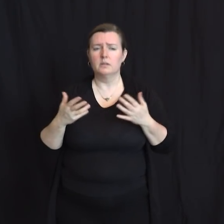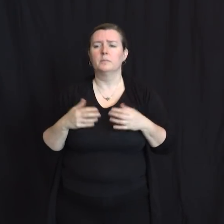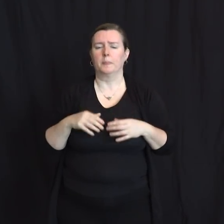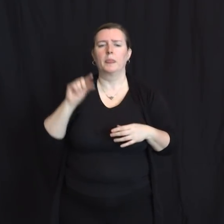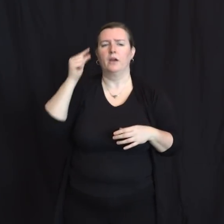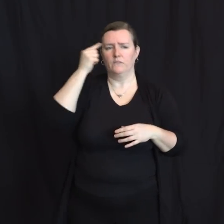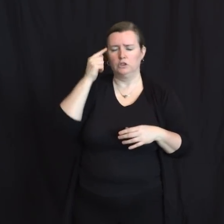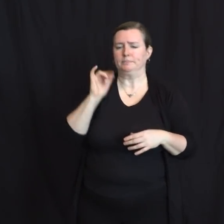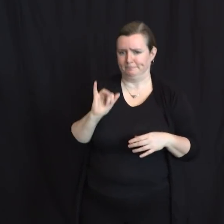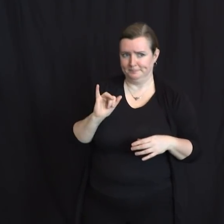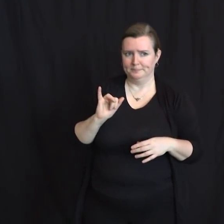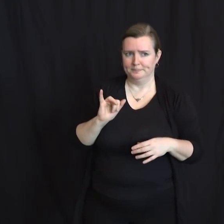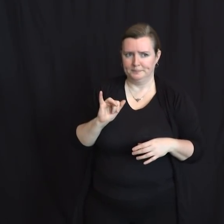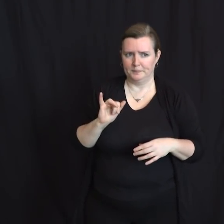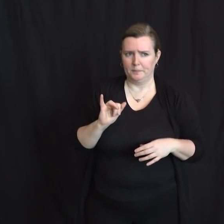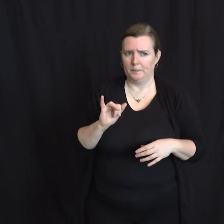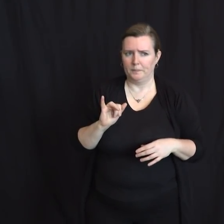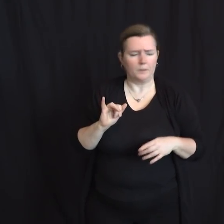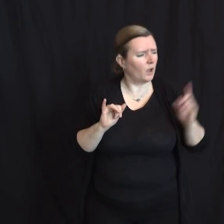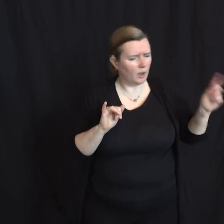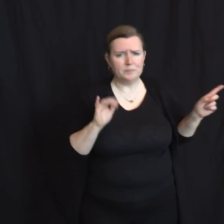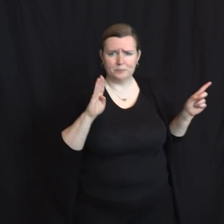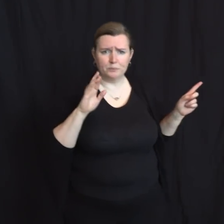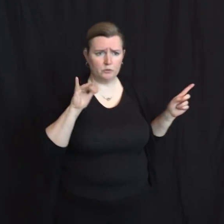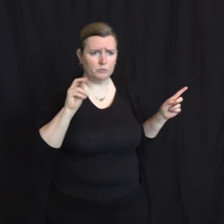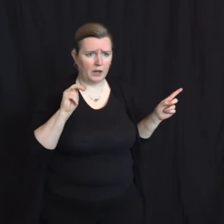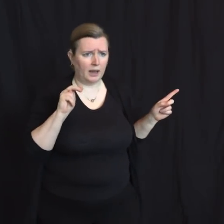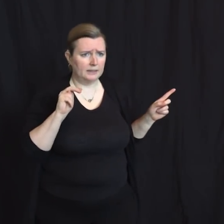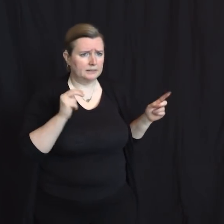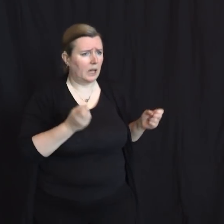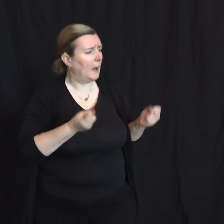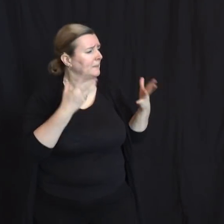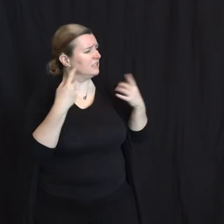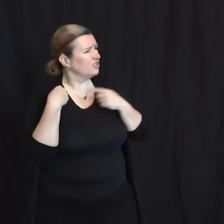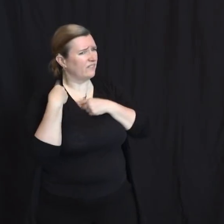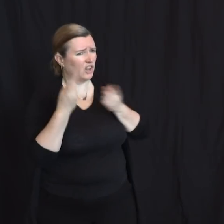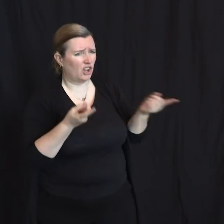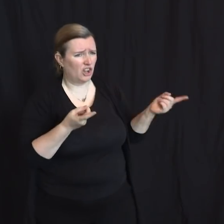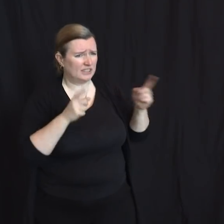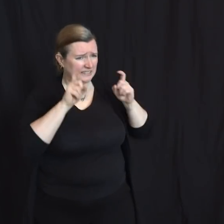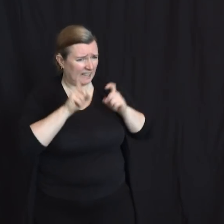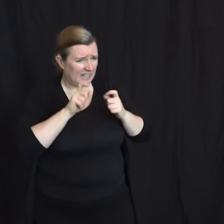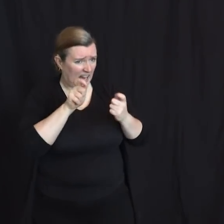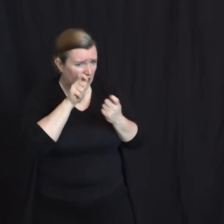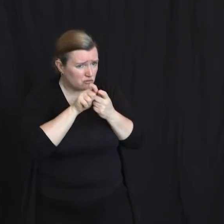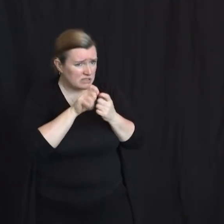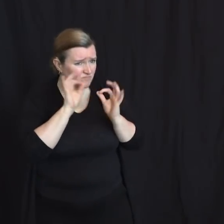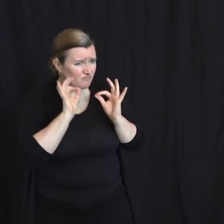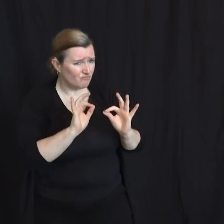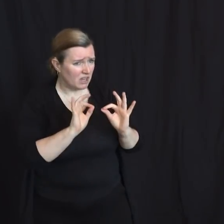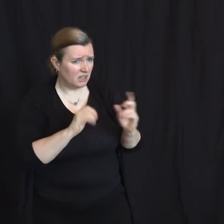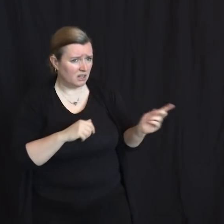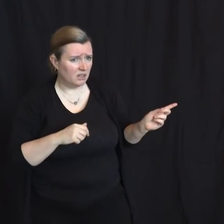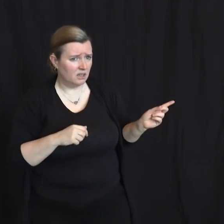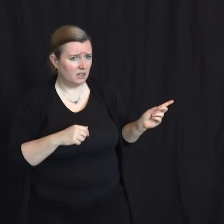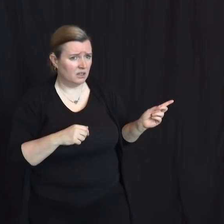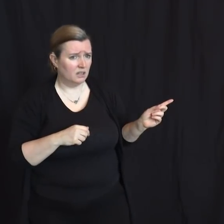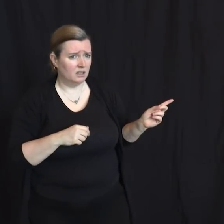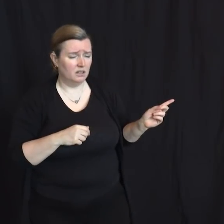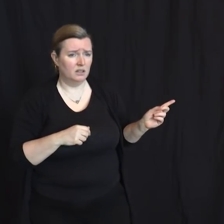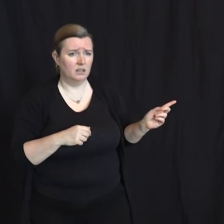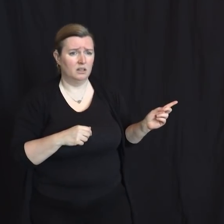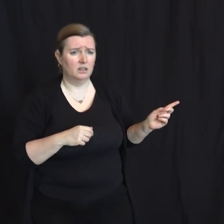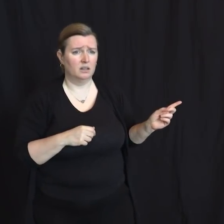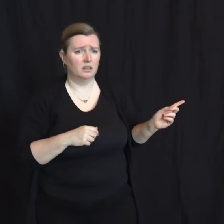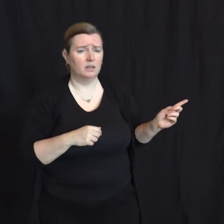Brian, you want to start? Just look at how many so far, what's the accuracy, and who gets them so far, at least. Sure. So the number so